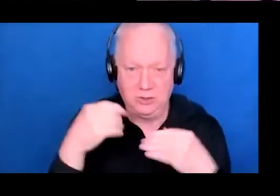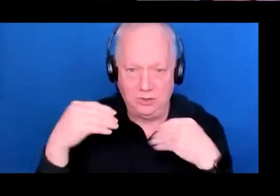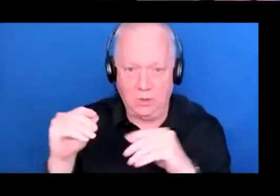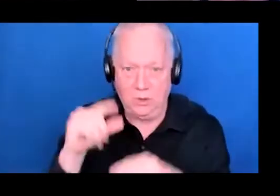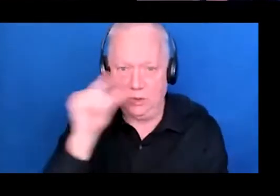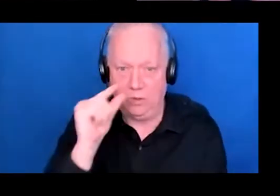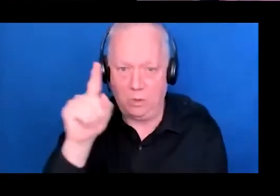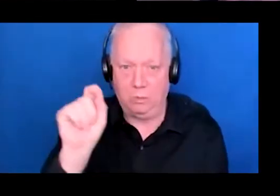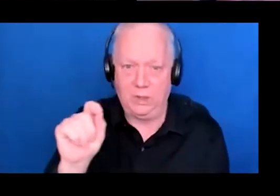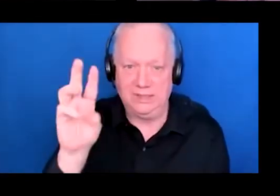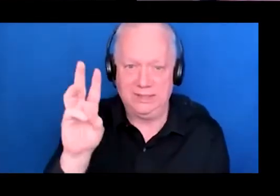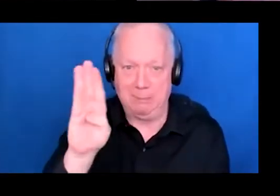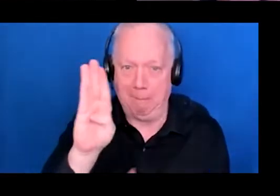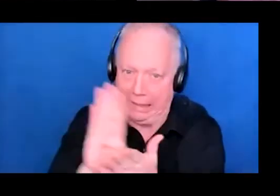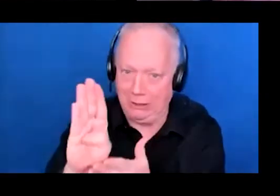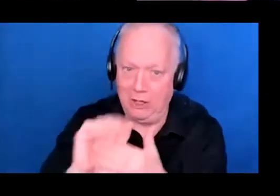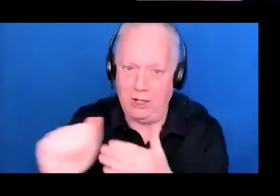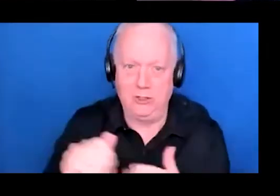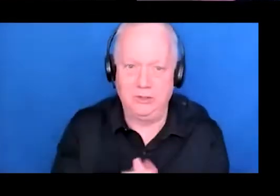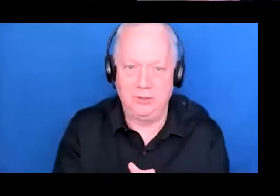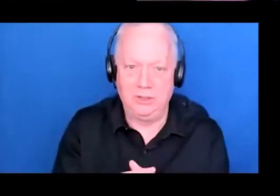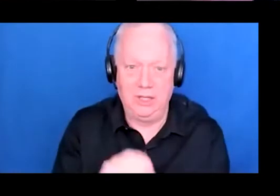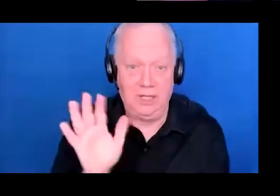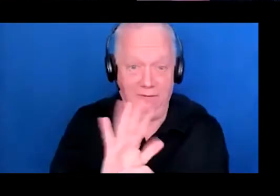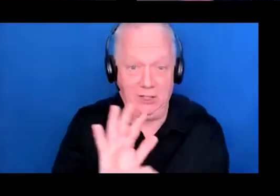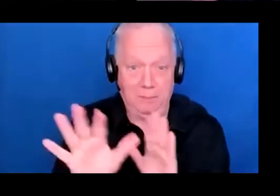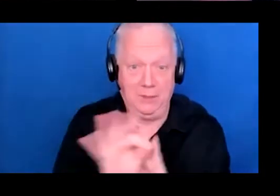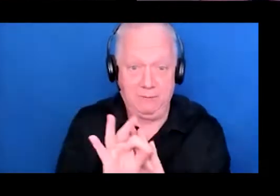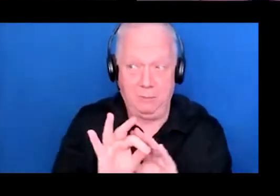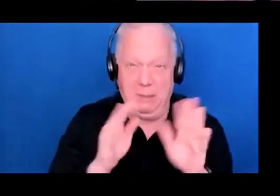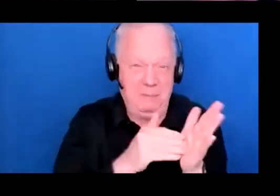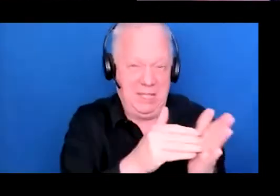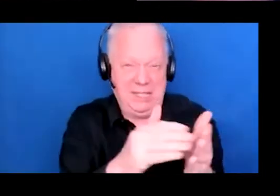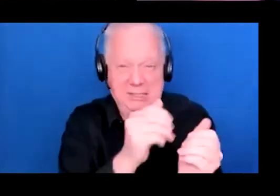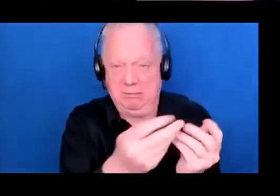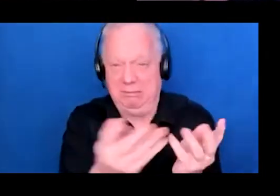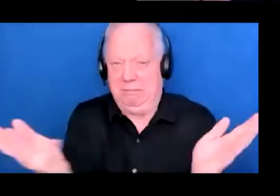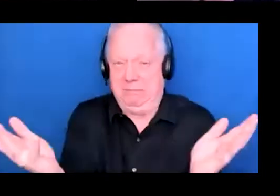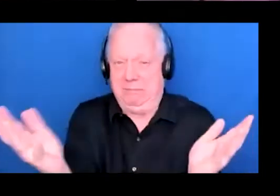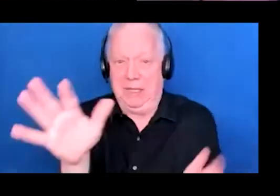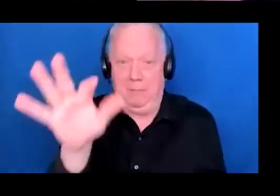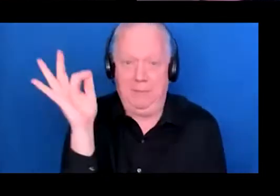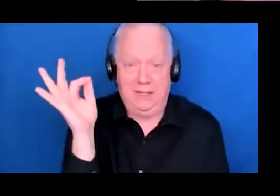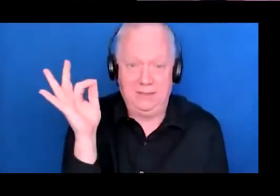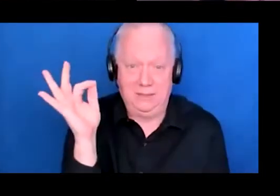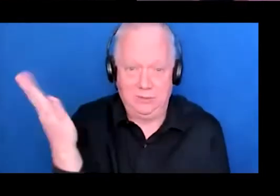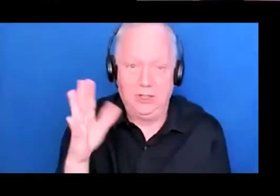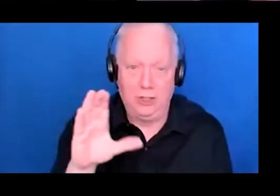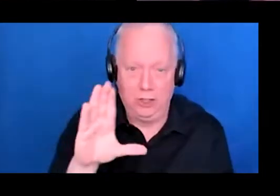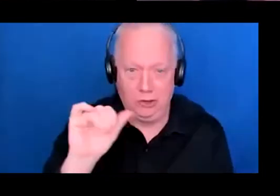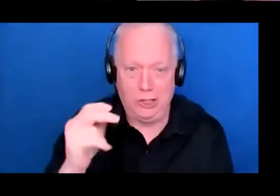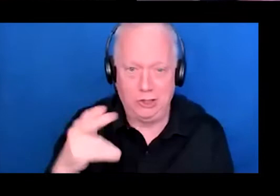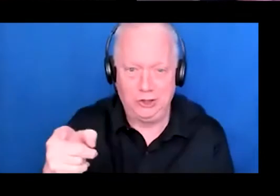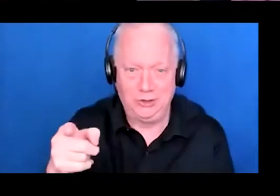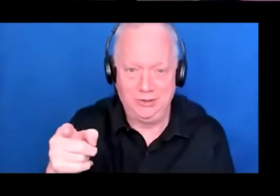Google for $1.6 billion. And then the video that they selected from the millions of videos on YouTube to follow their announcement was Crutch. And so we